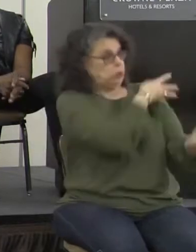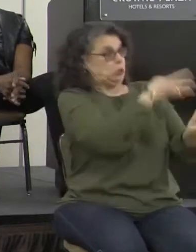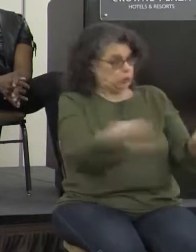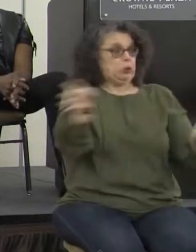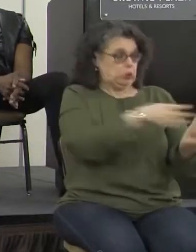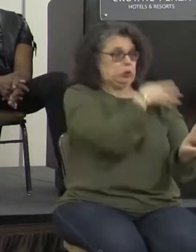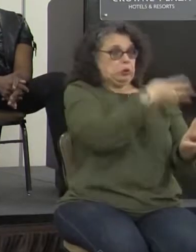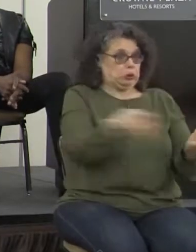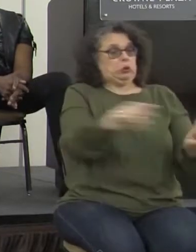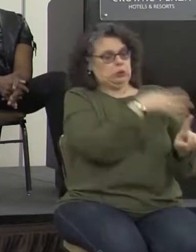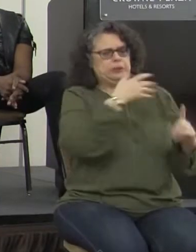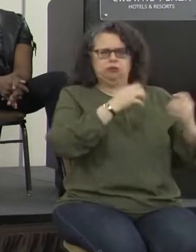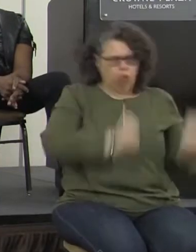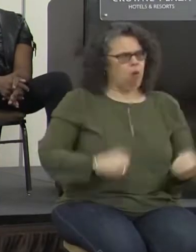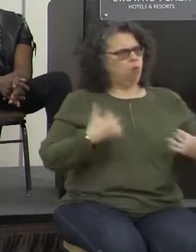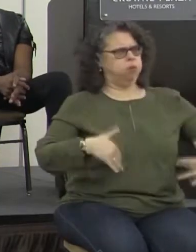So,